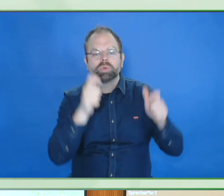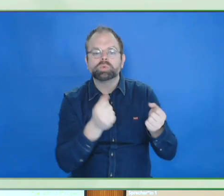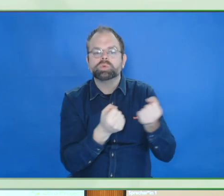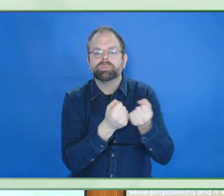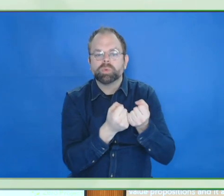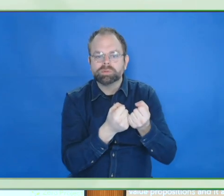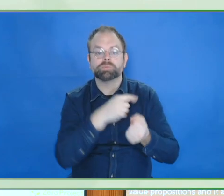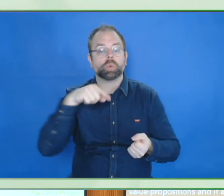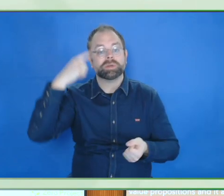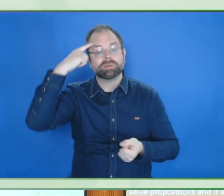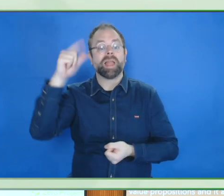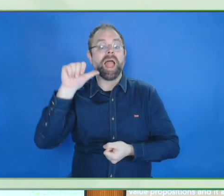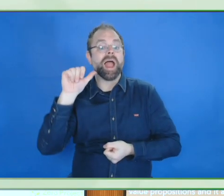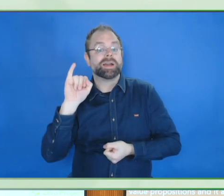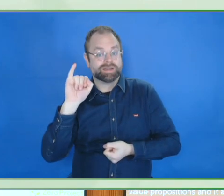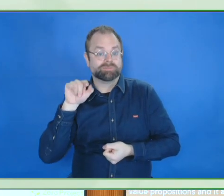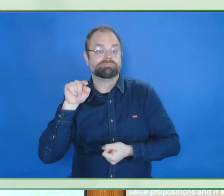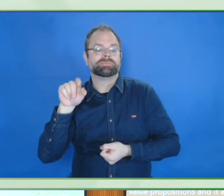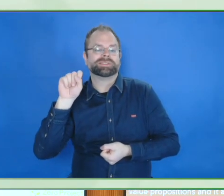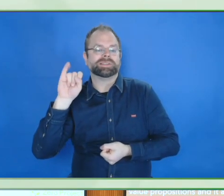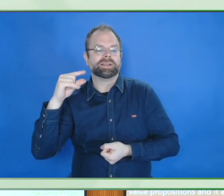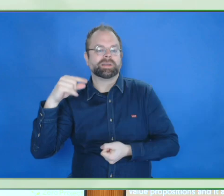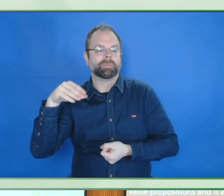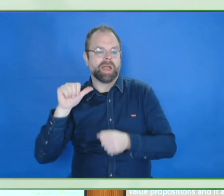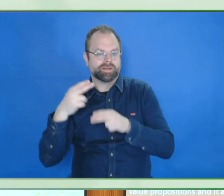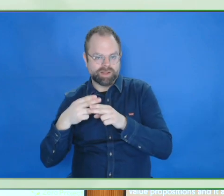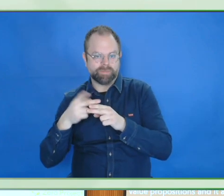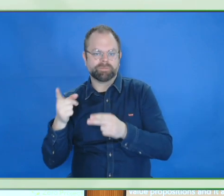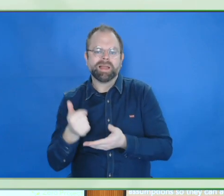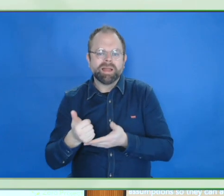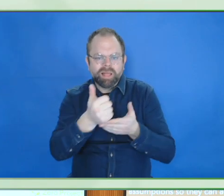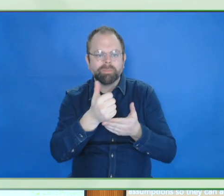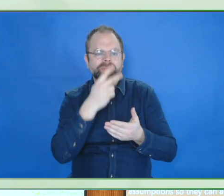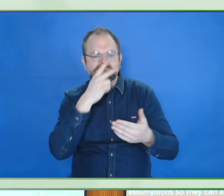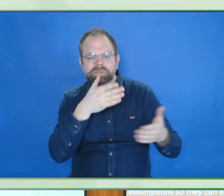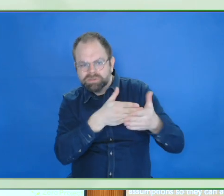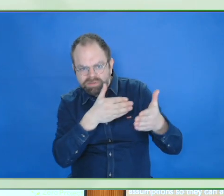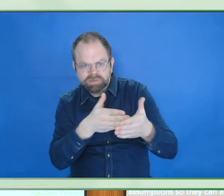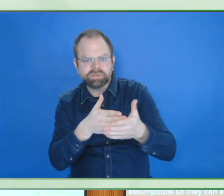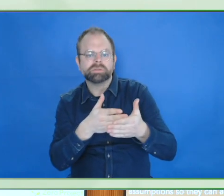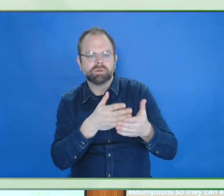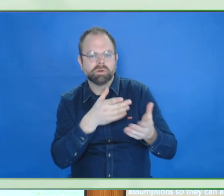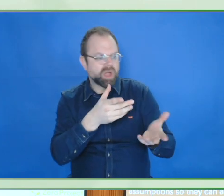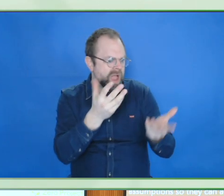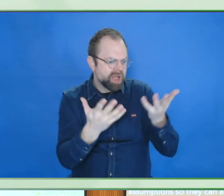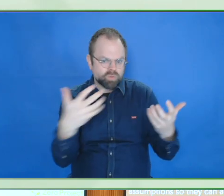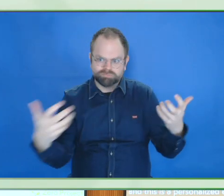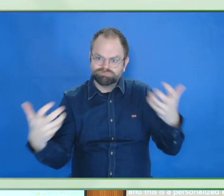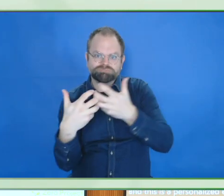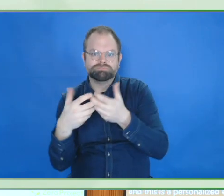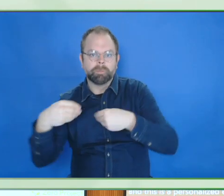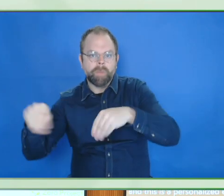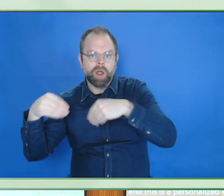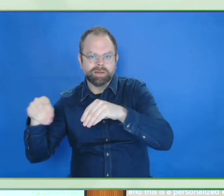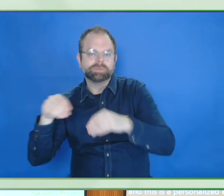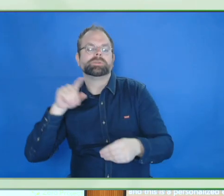so that they can achieve that product market fit fast. And this is a personalized experience for each entrepreneur that's on the platform. So they can have